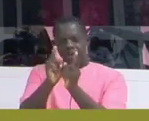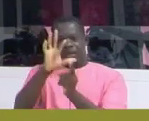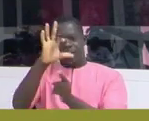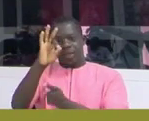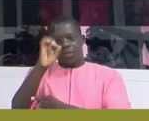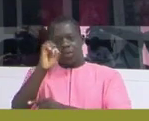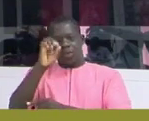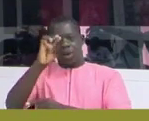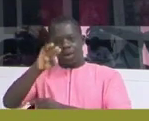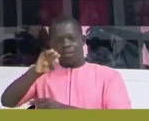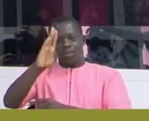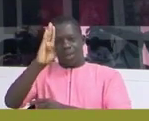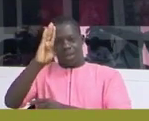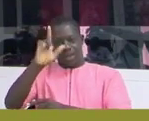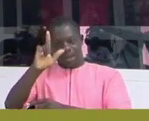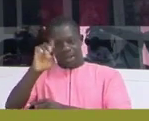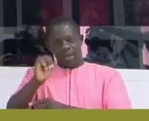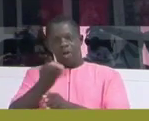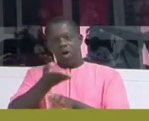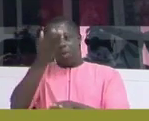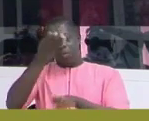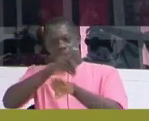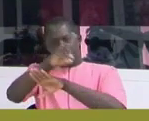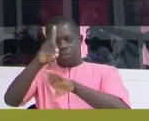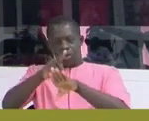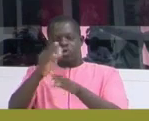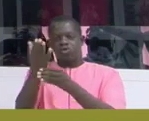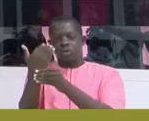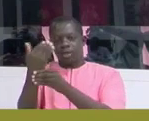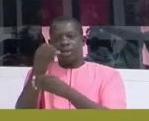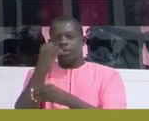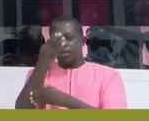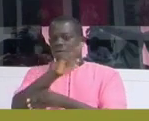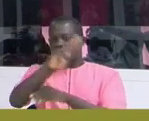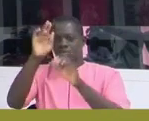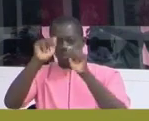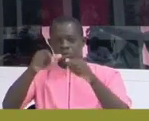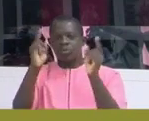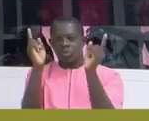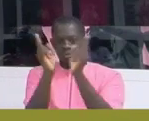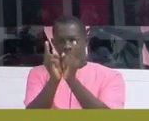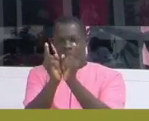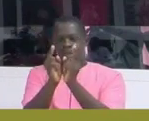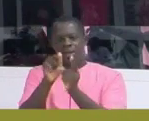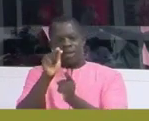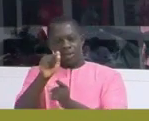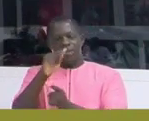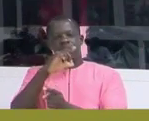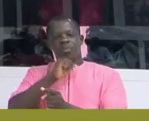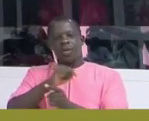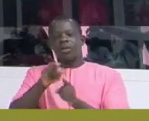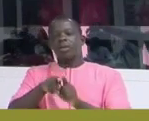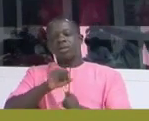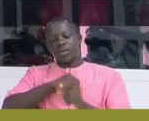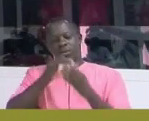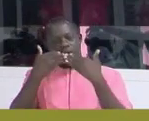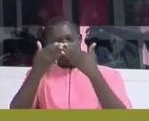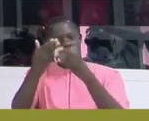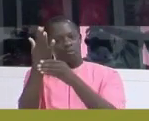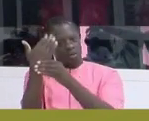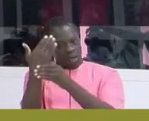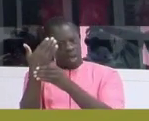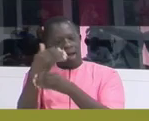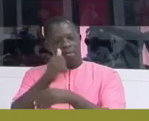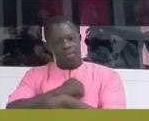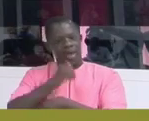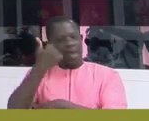When we found upstairs, the doctor said, "We cannot see him."